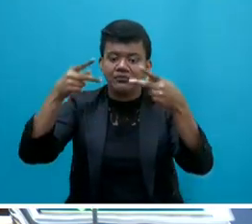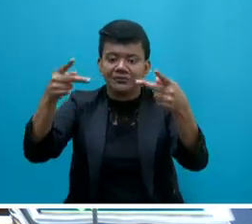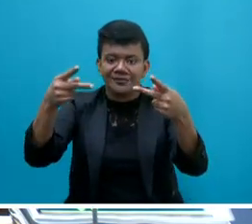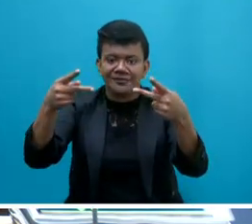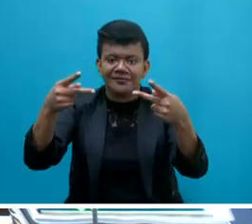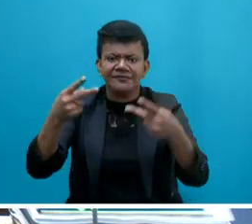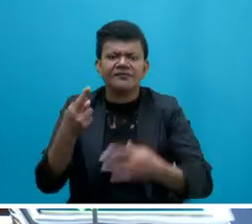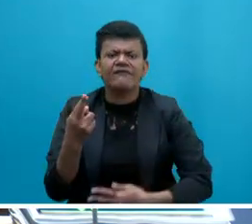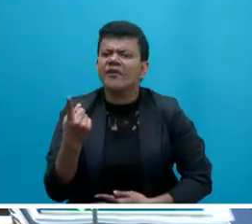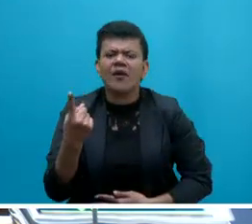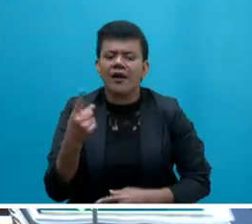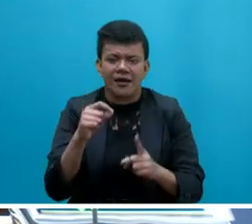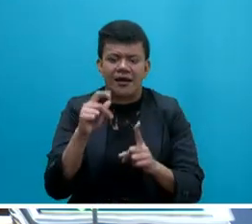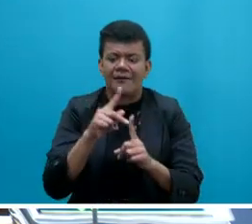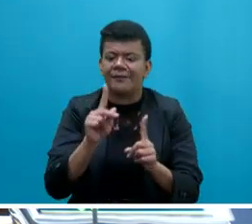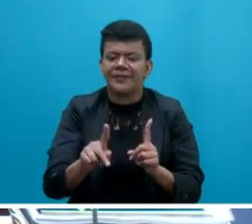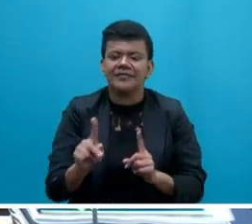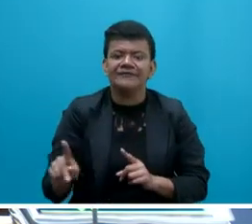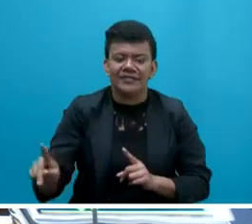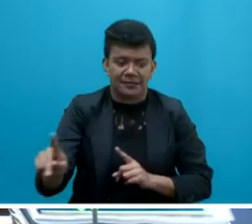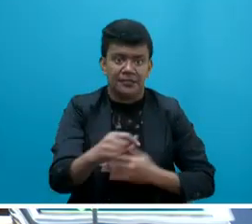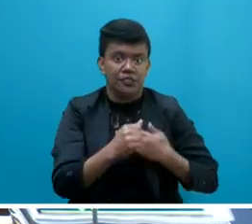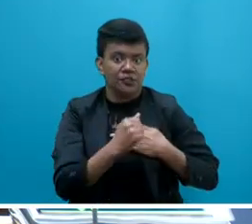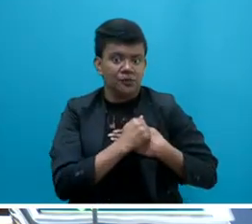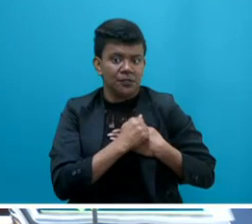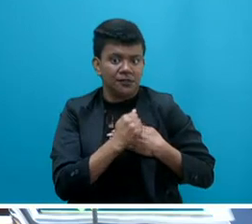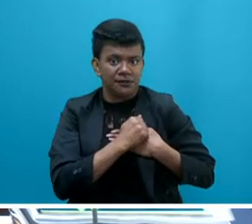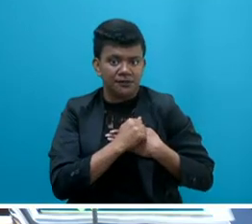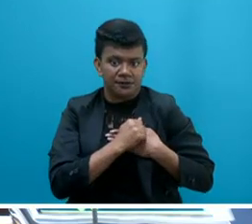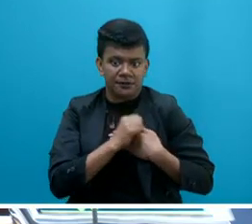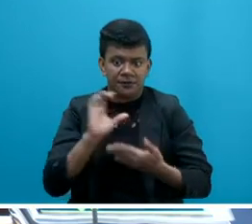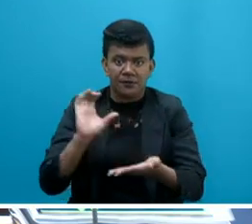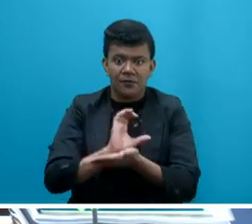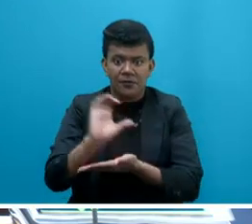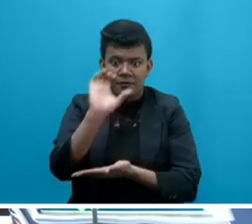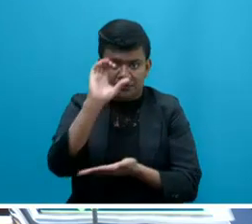College, which will be a milestone for Fiji and the region.